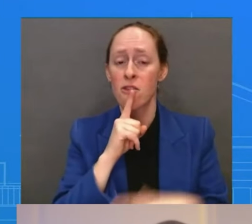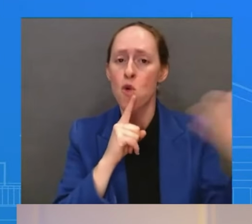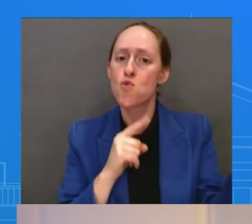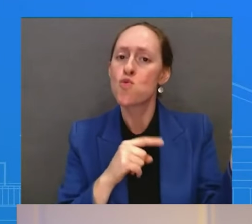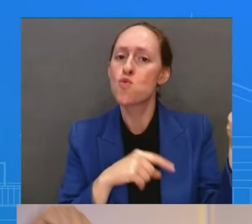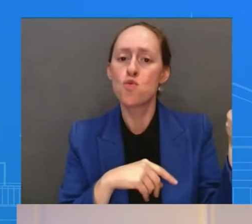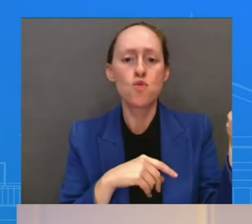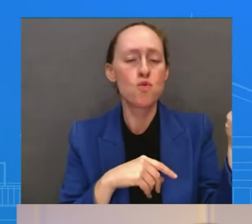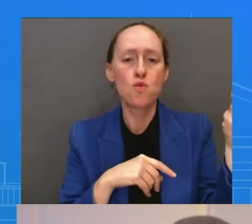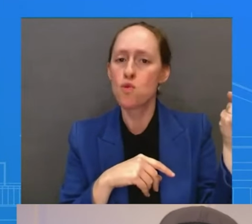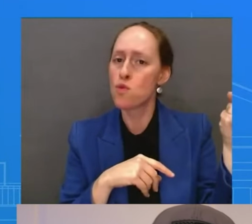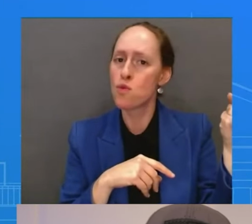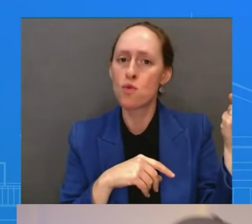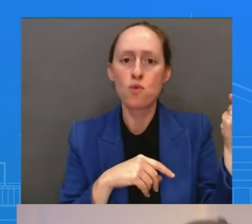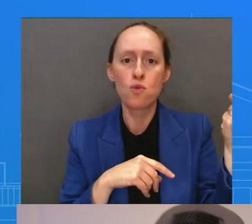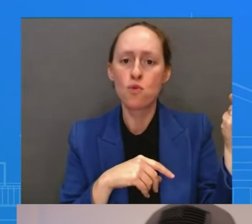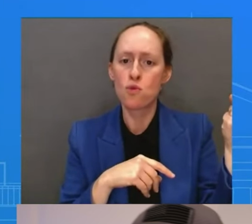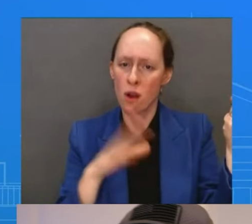to Iran?